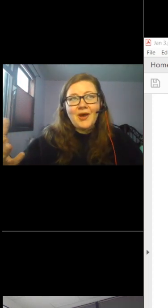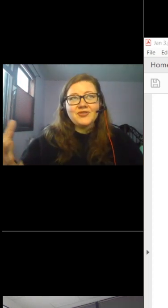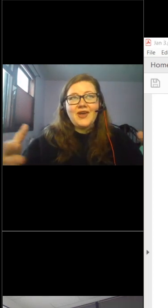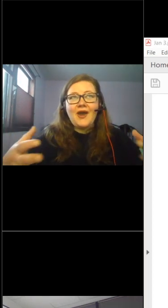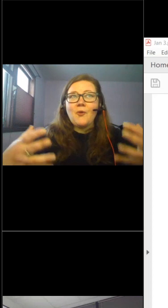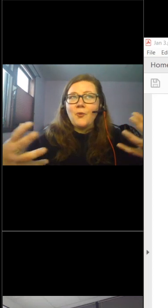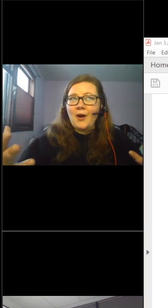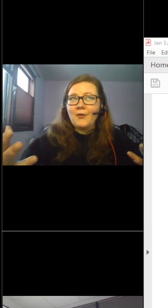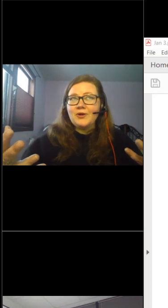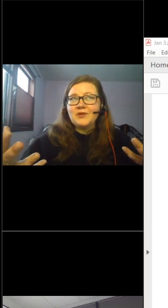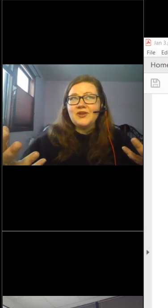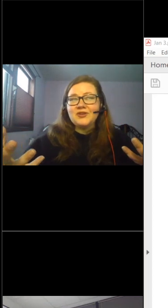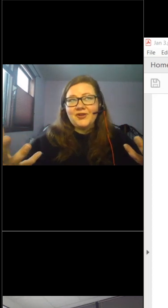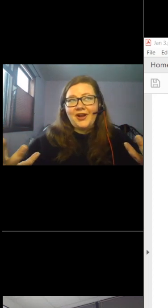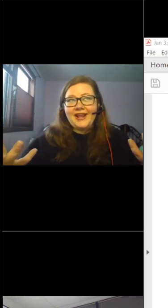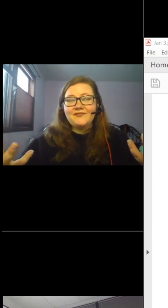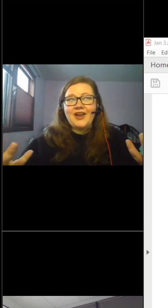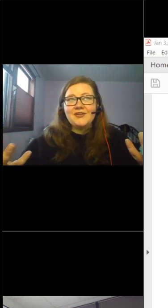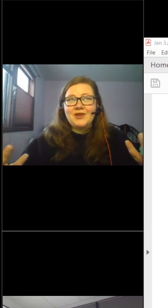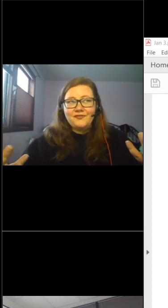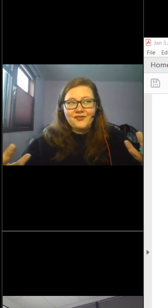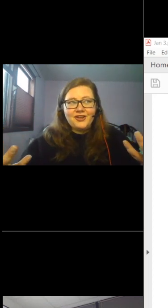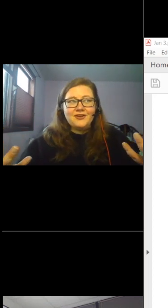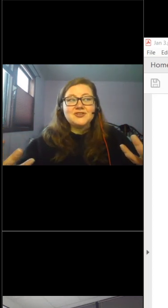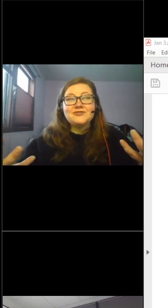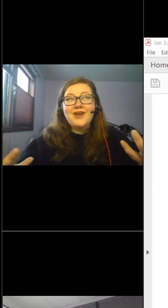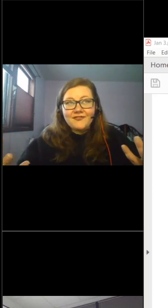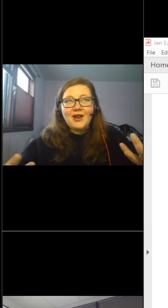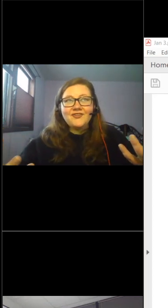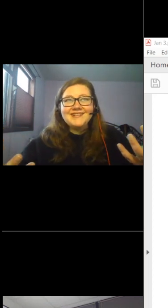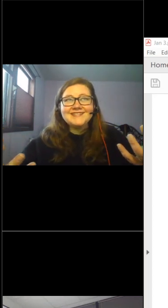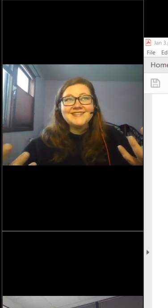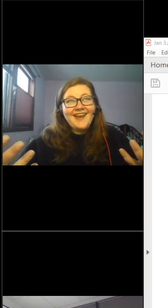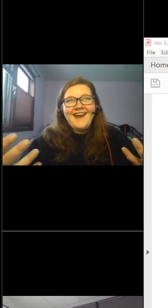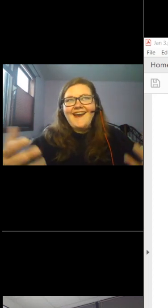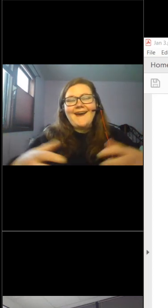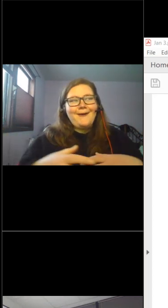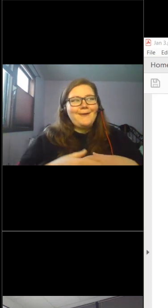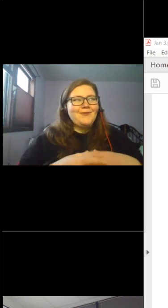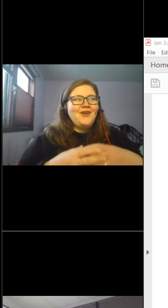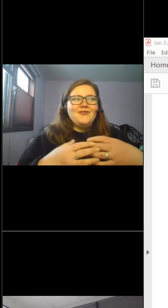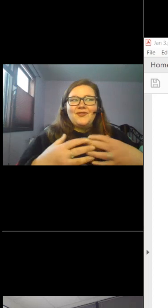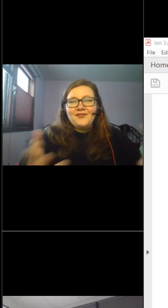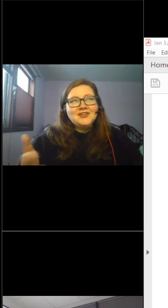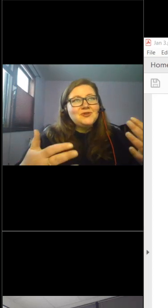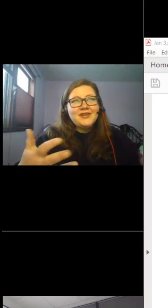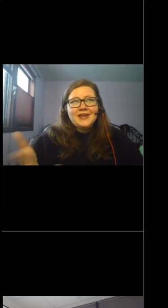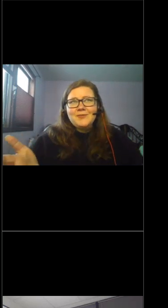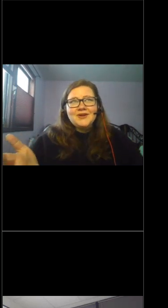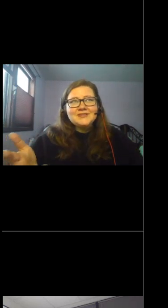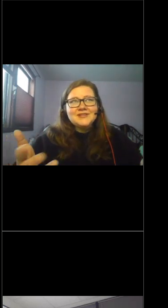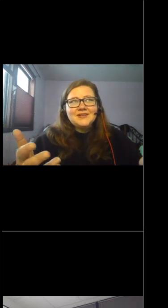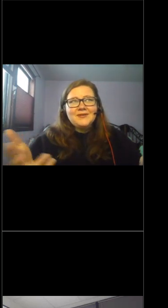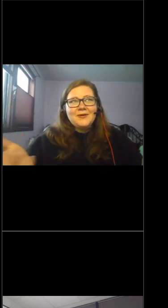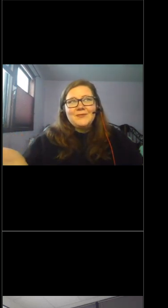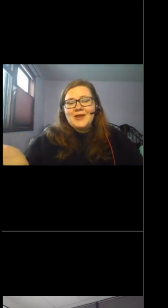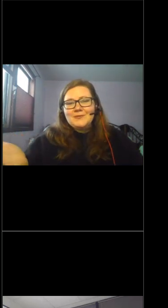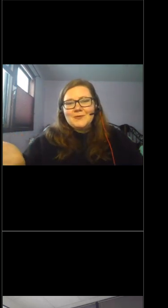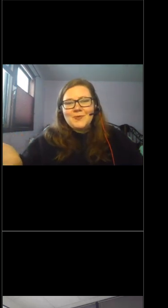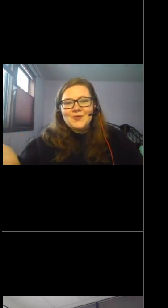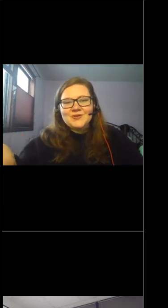feel about that. What would be a good learning environment for you? Do you have a preference, um, for virtual, in person,